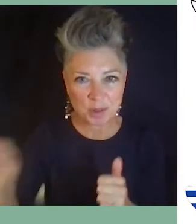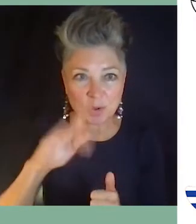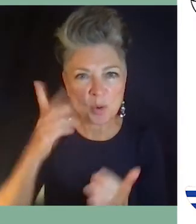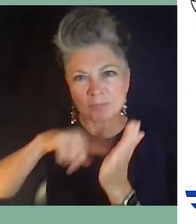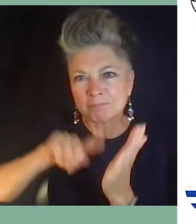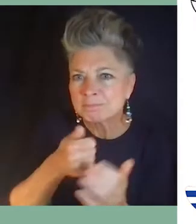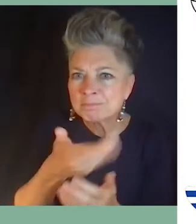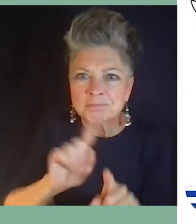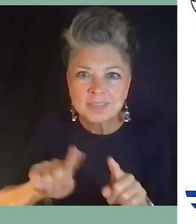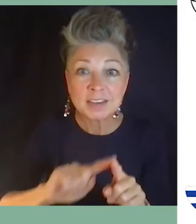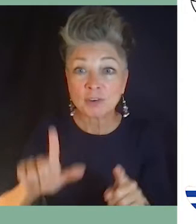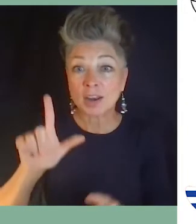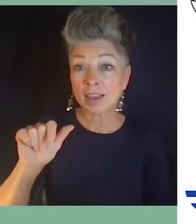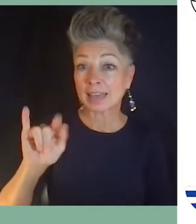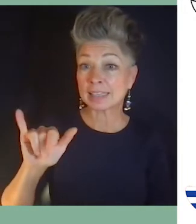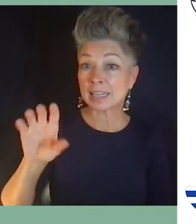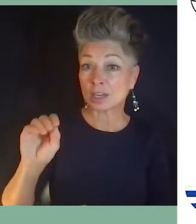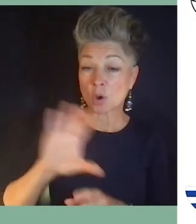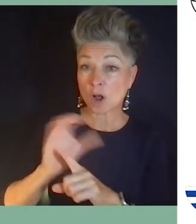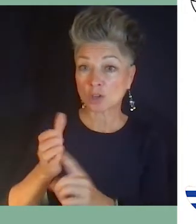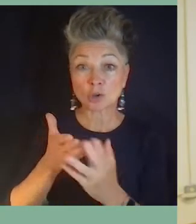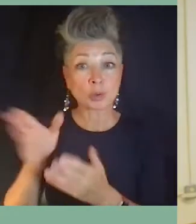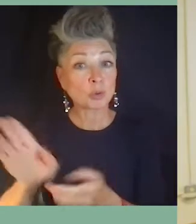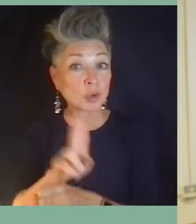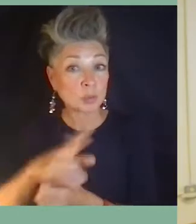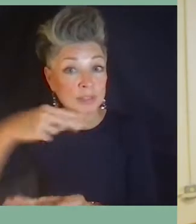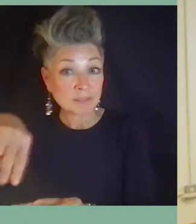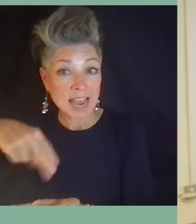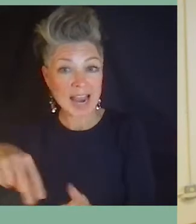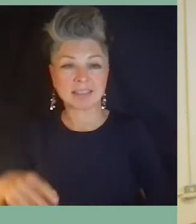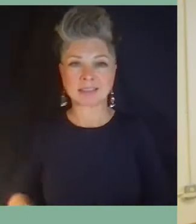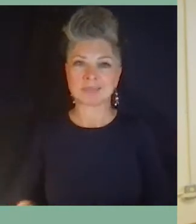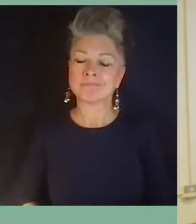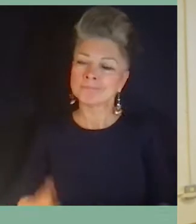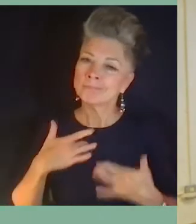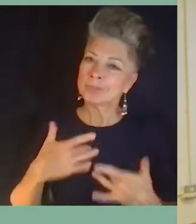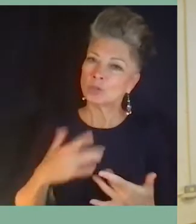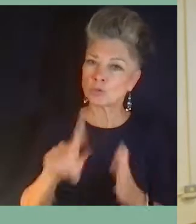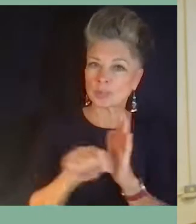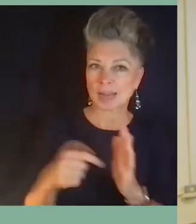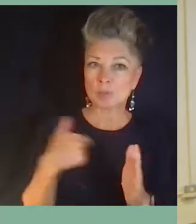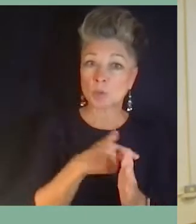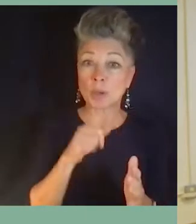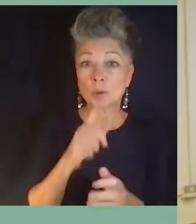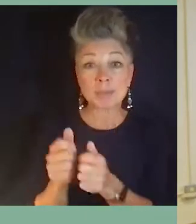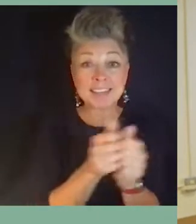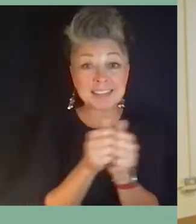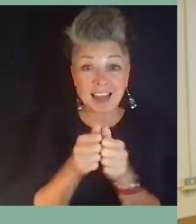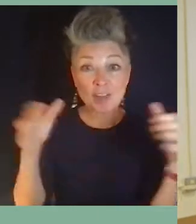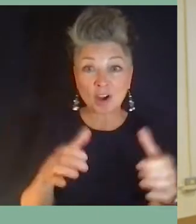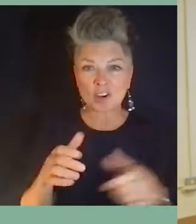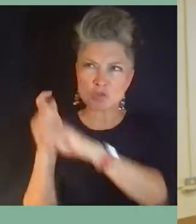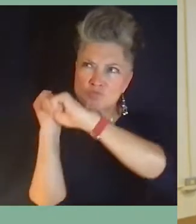different Latino cultures through the use of dance. In normal times, we will be together to break a piñata.